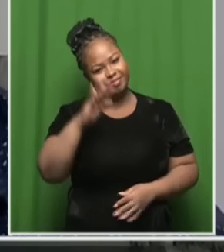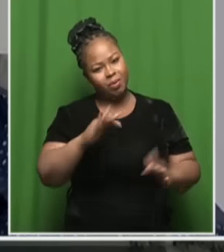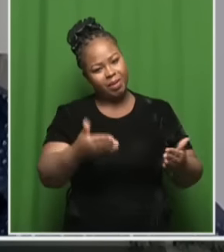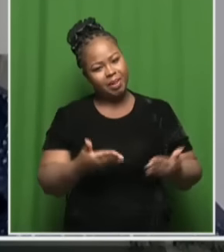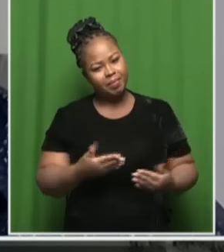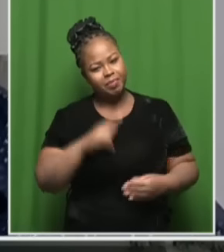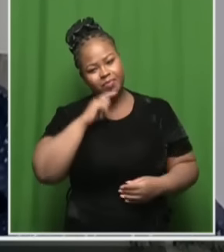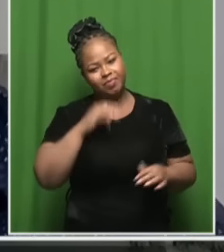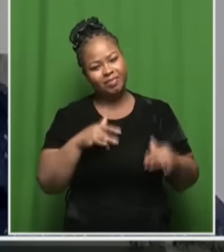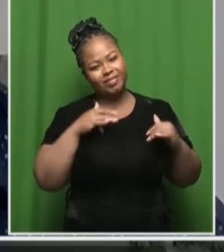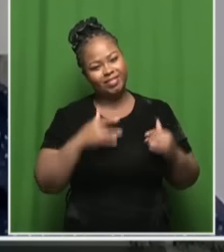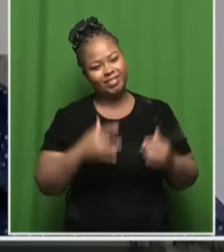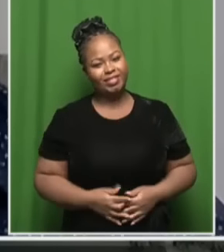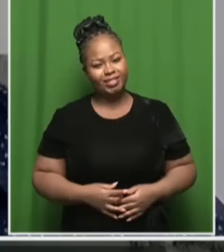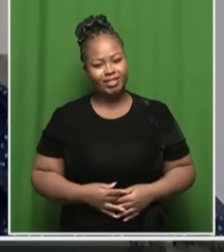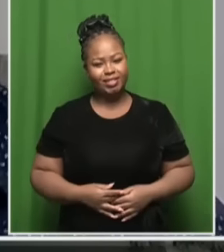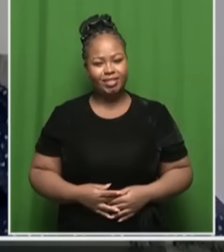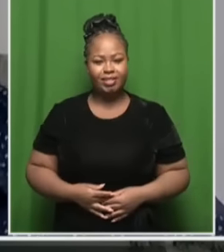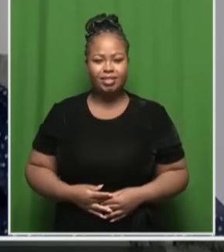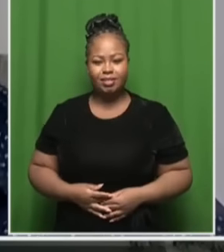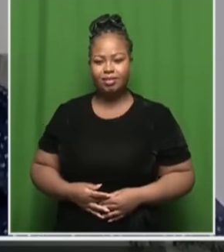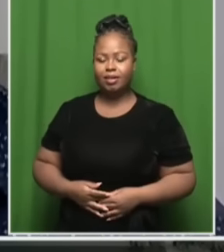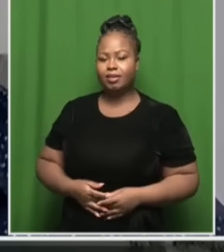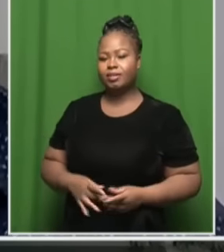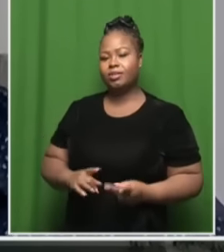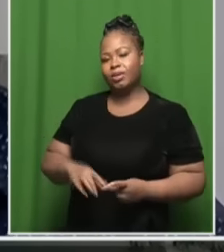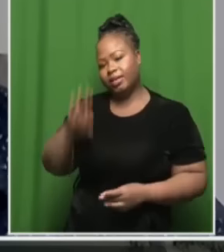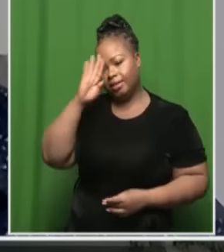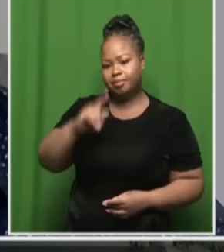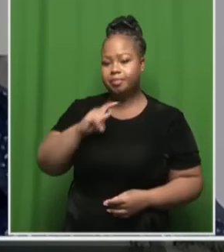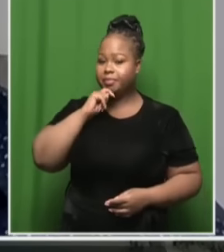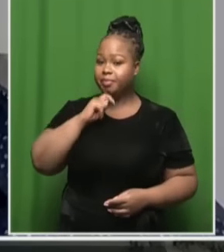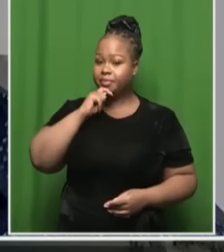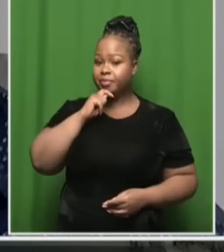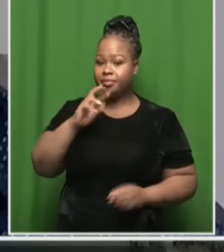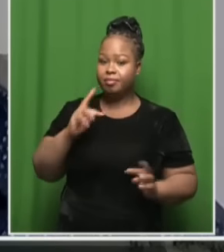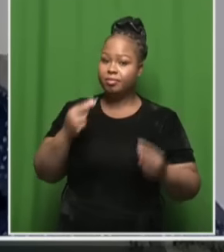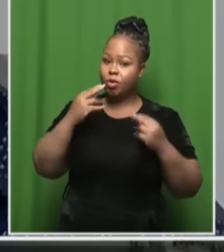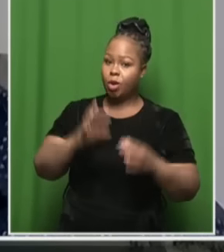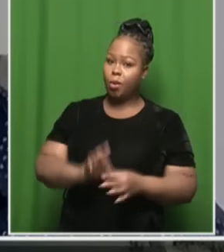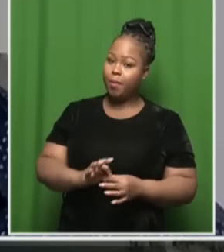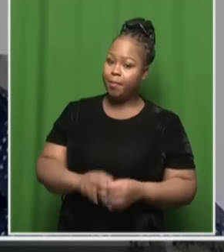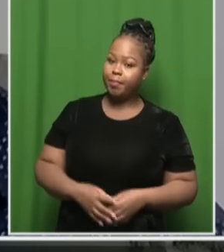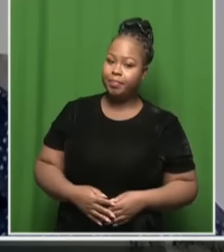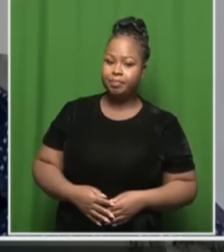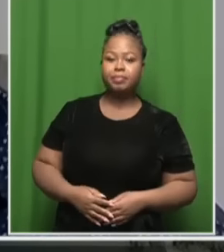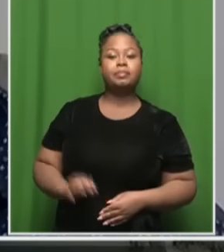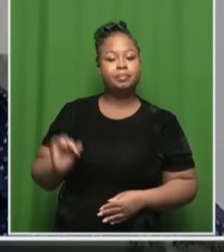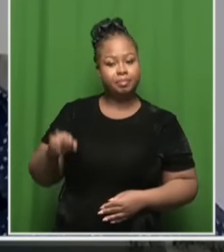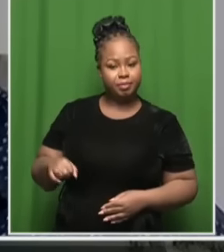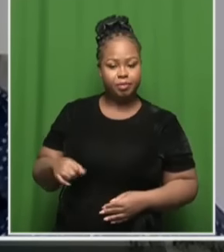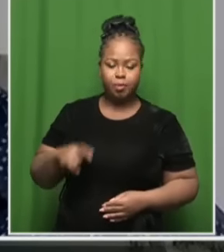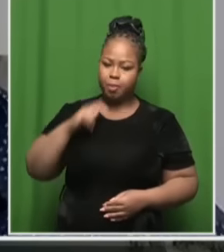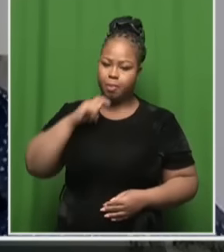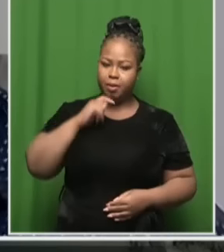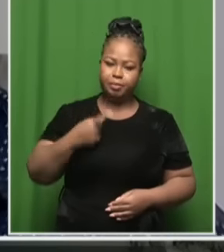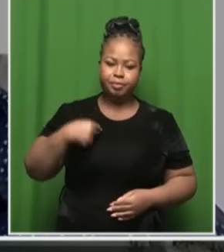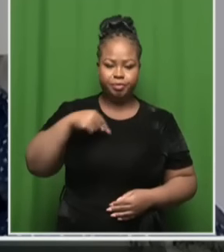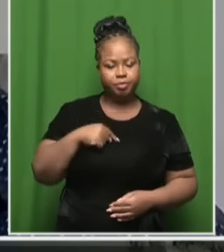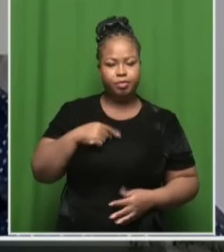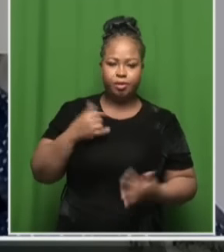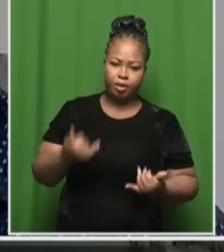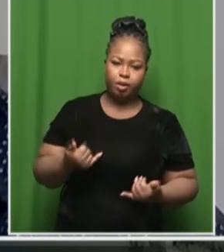Live. Thank you. Good morning to you, Sakina, and good morning to the viewers at home. Yes, indeed. We are at race